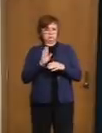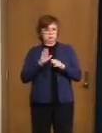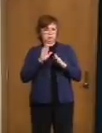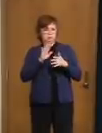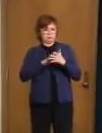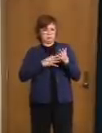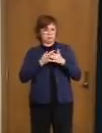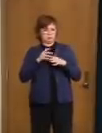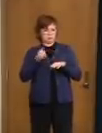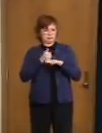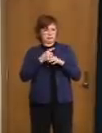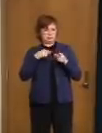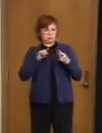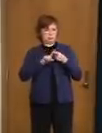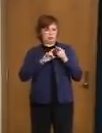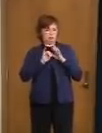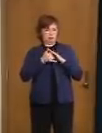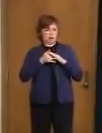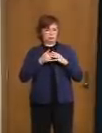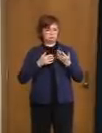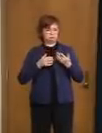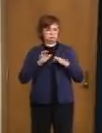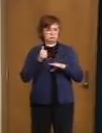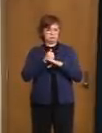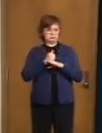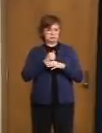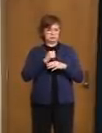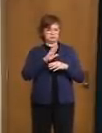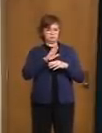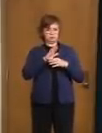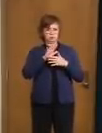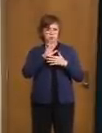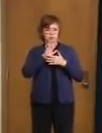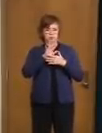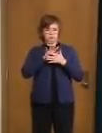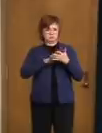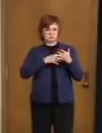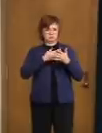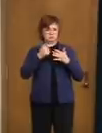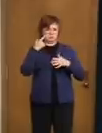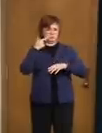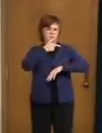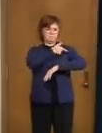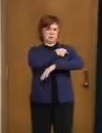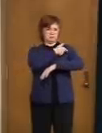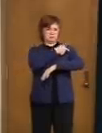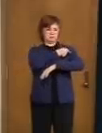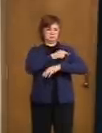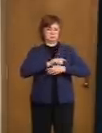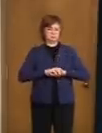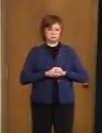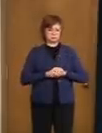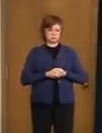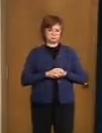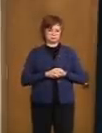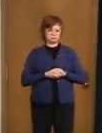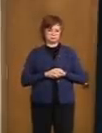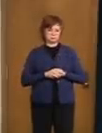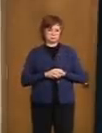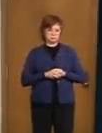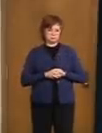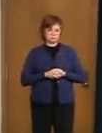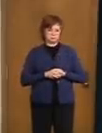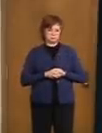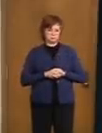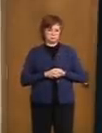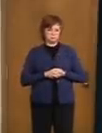there with the places that are getting the long-term care homes or the hospitals? Again, is it weeks ahead or is it days ahead